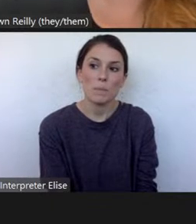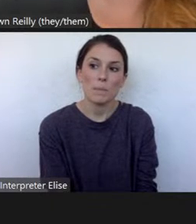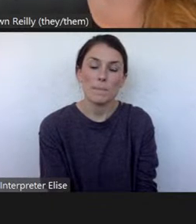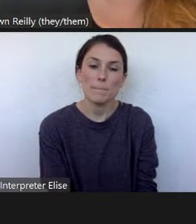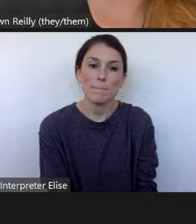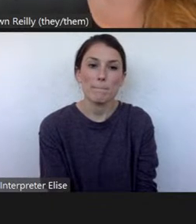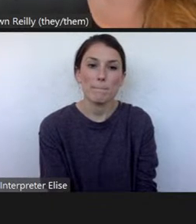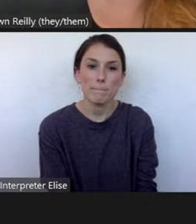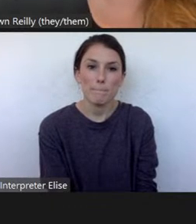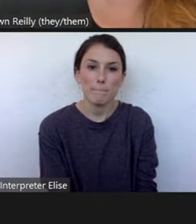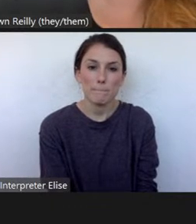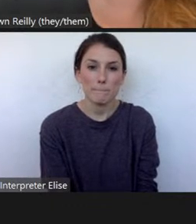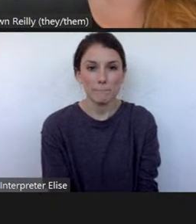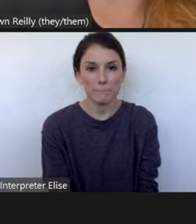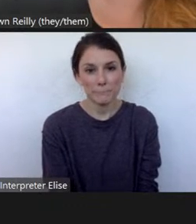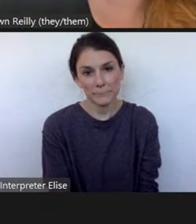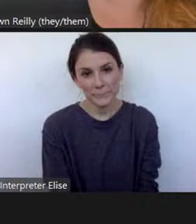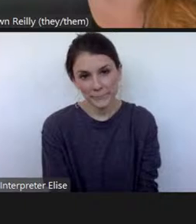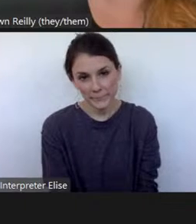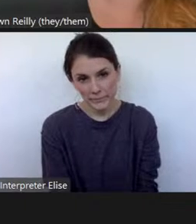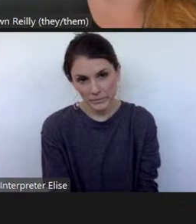africanos.